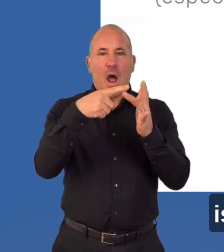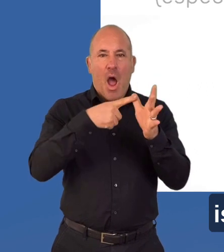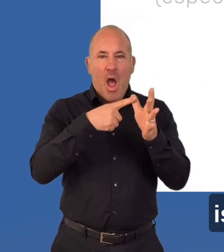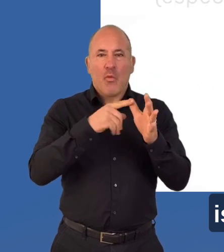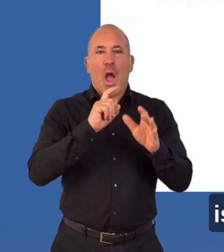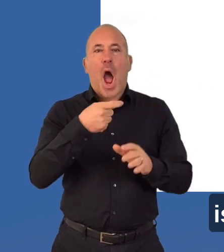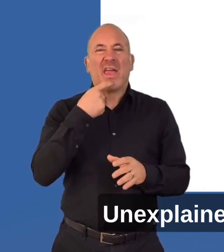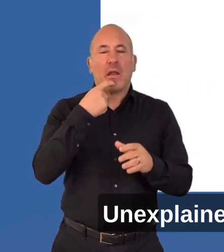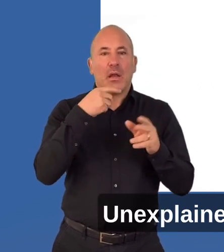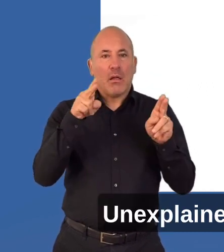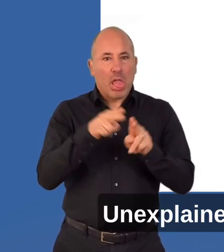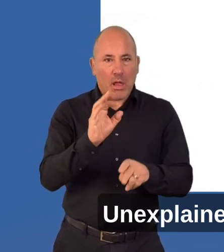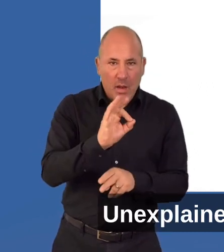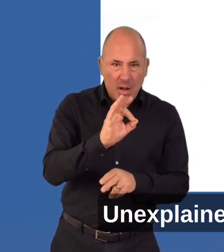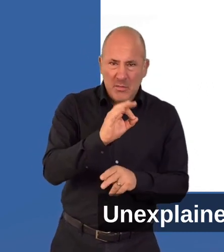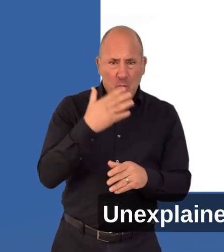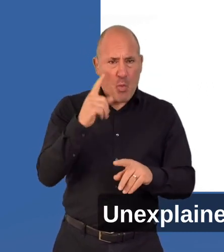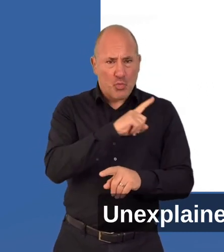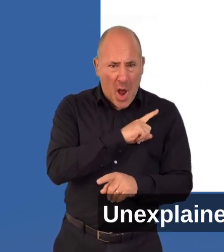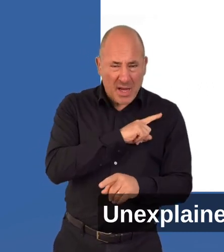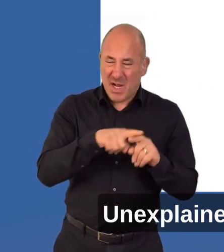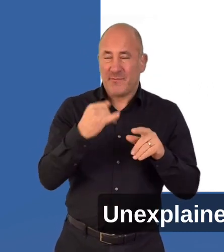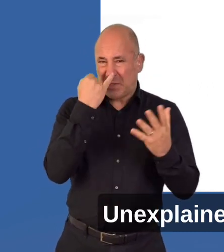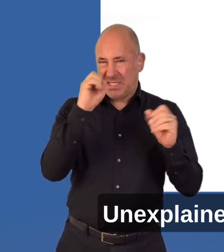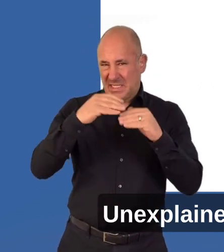and above. Unexplained rectal bleeding